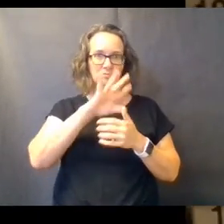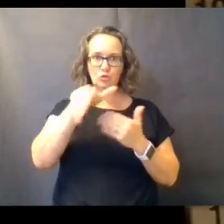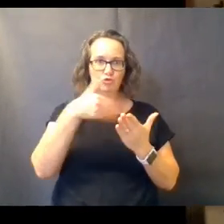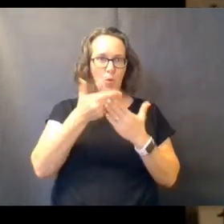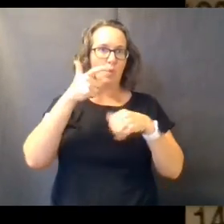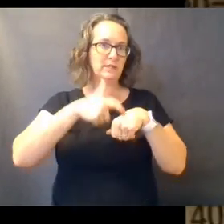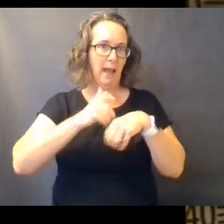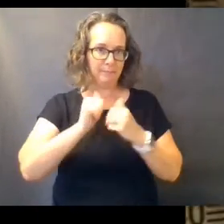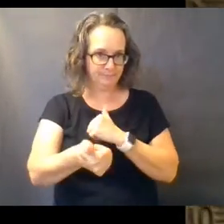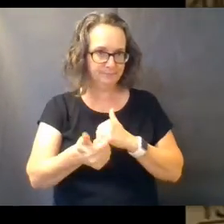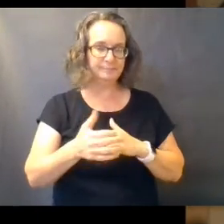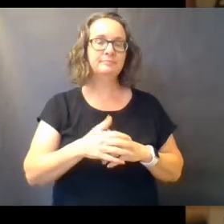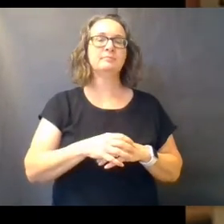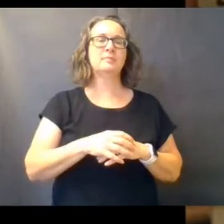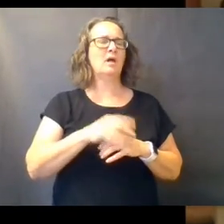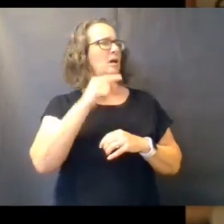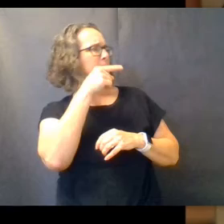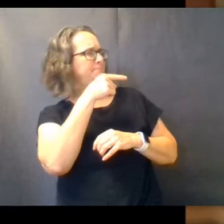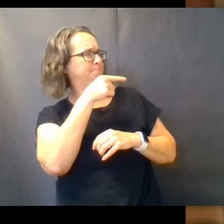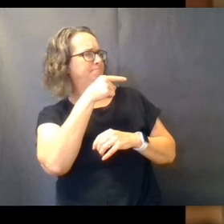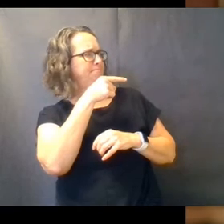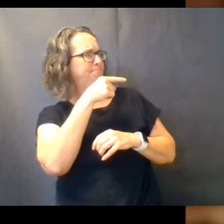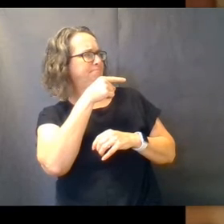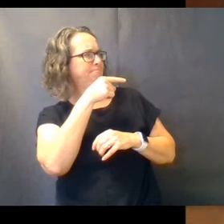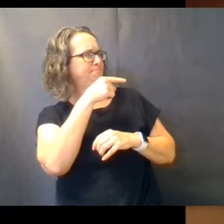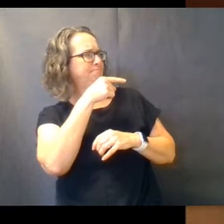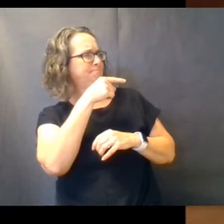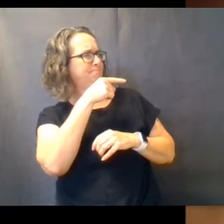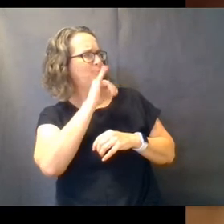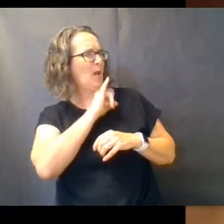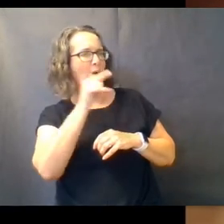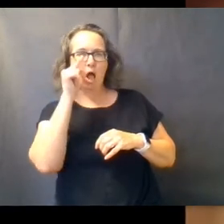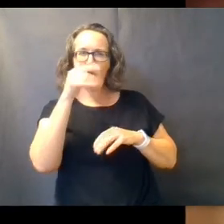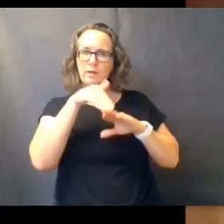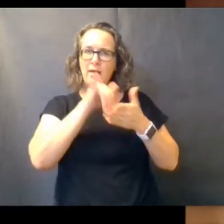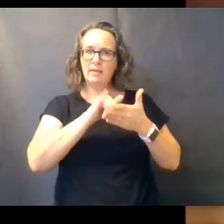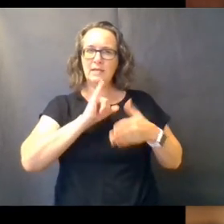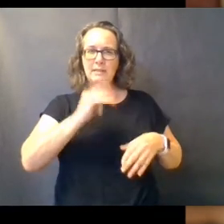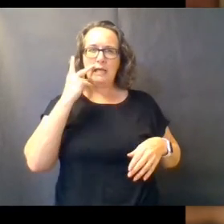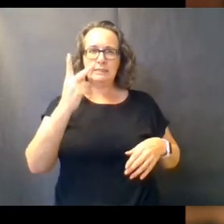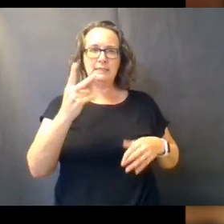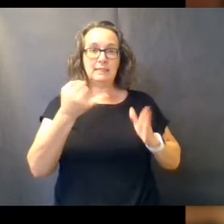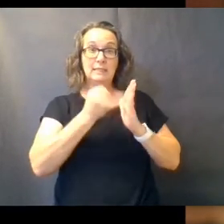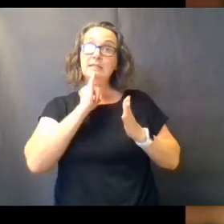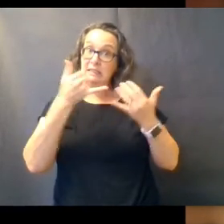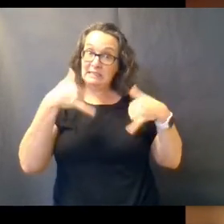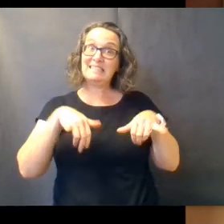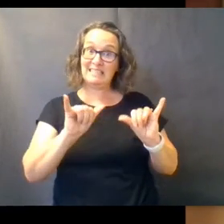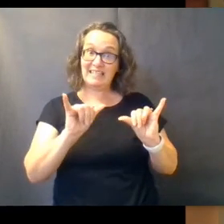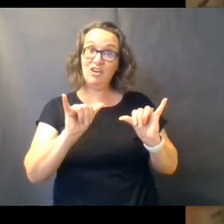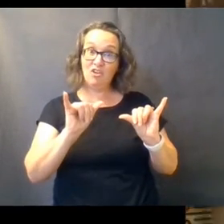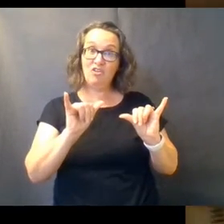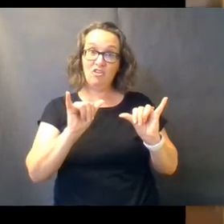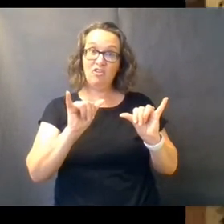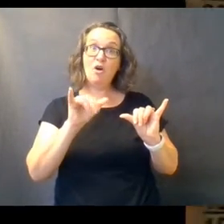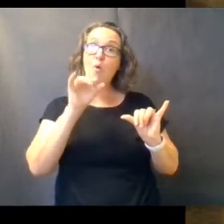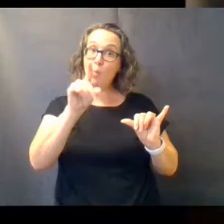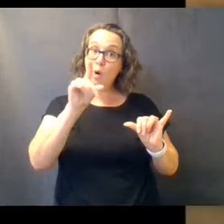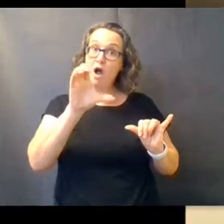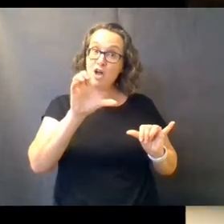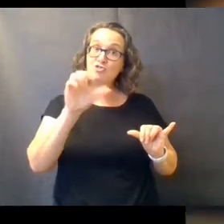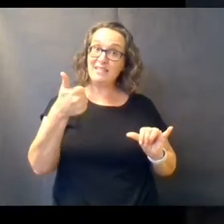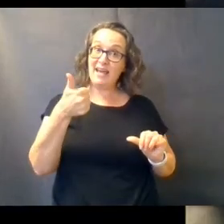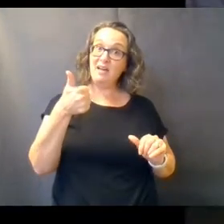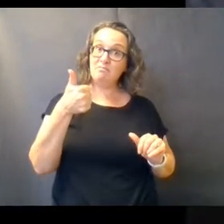And when I look at this, I see that this one is still at